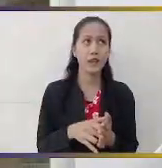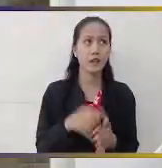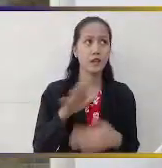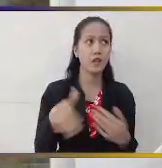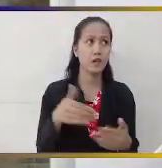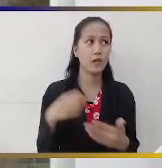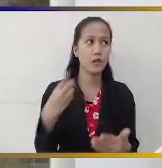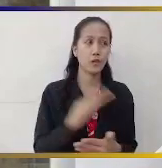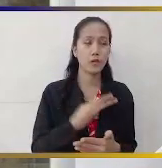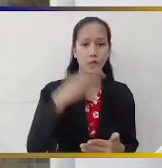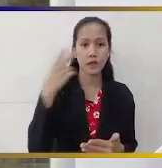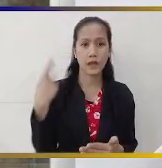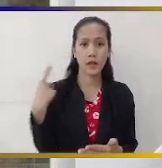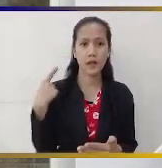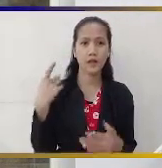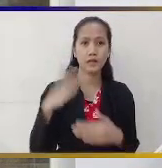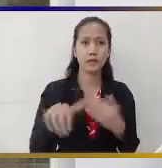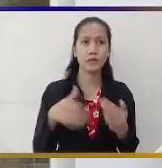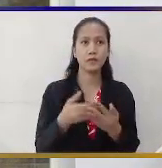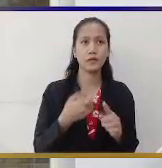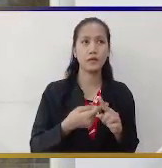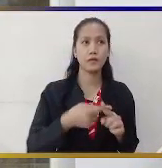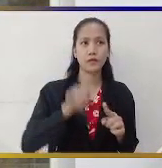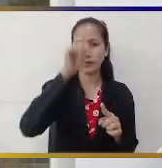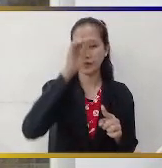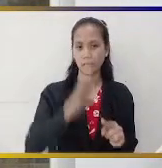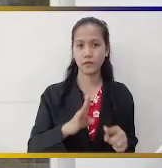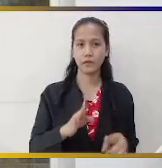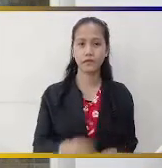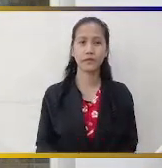way. You don't say that to God.